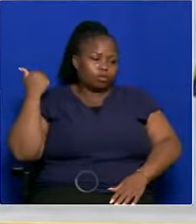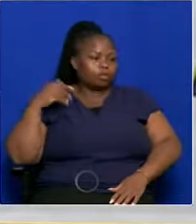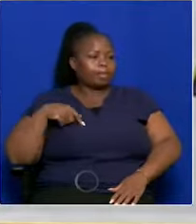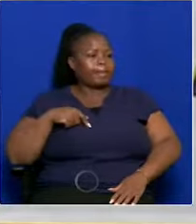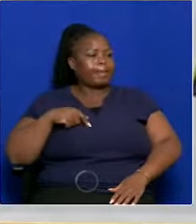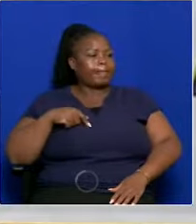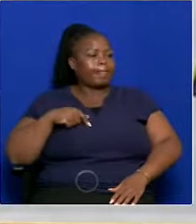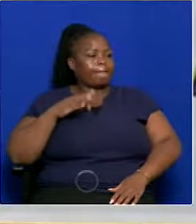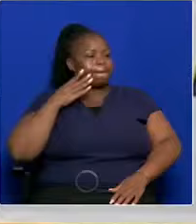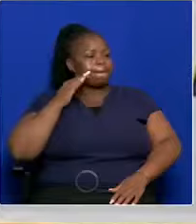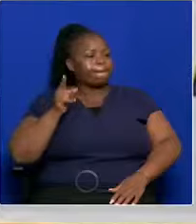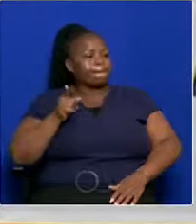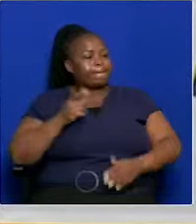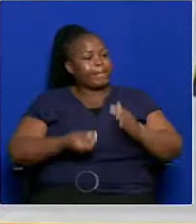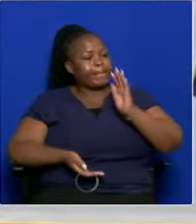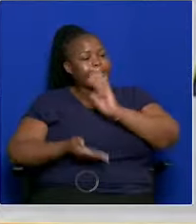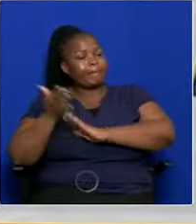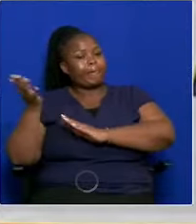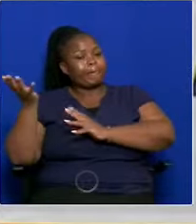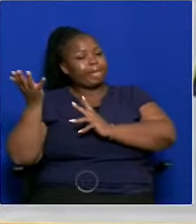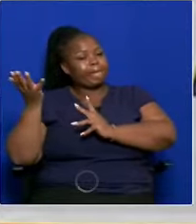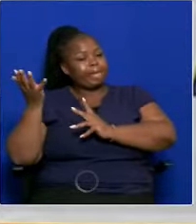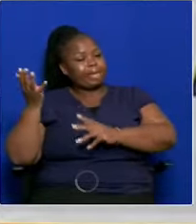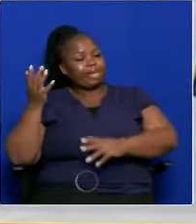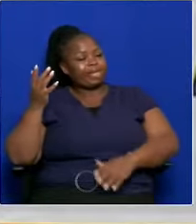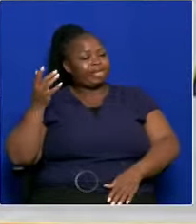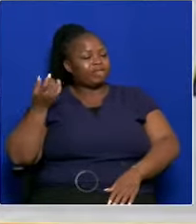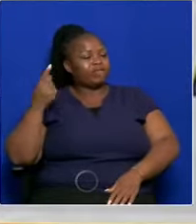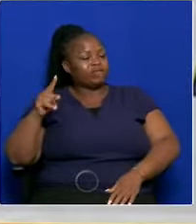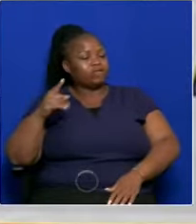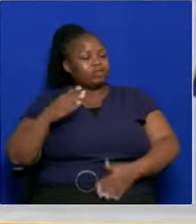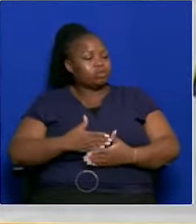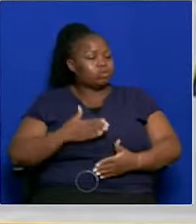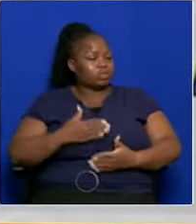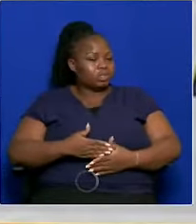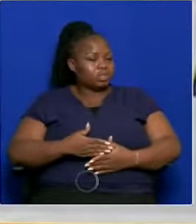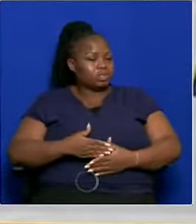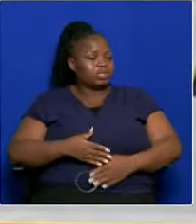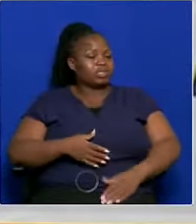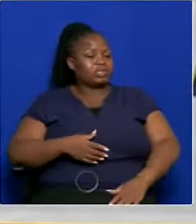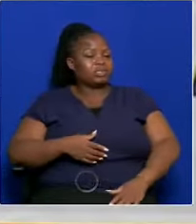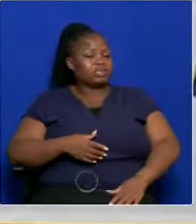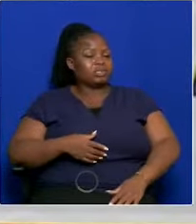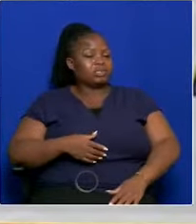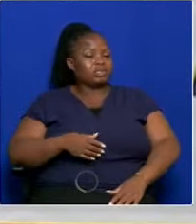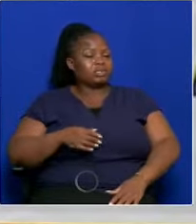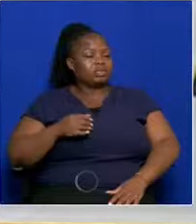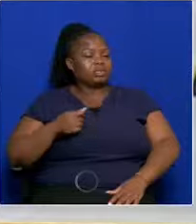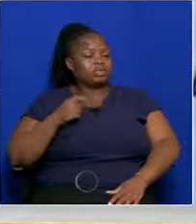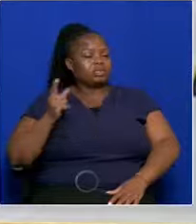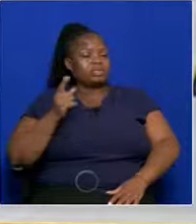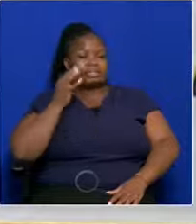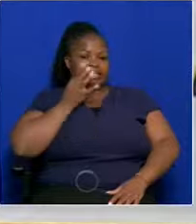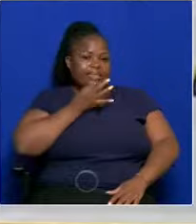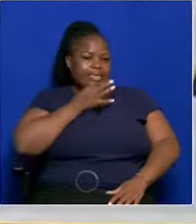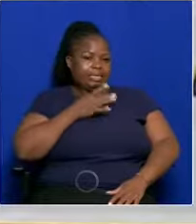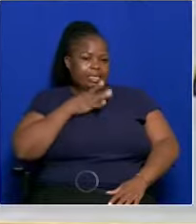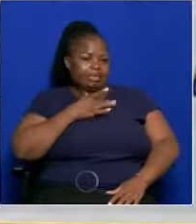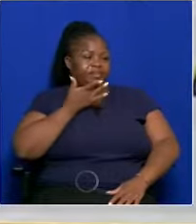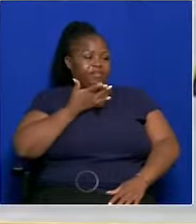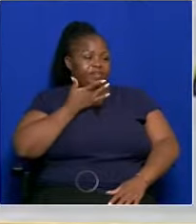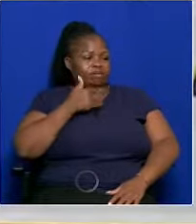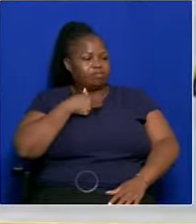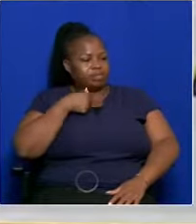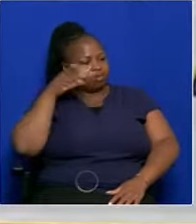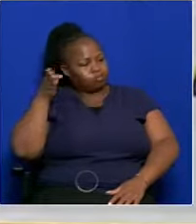somewhere for work, he will like me to be there. And when he tasks in terms of work